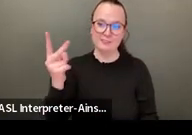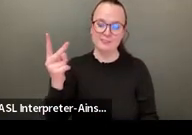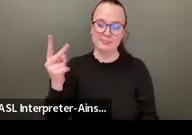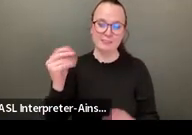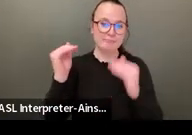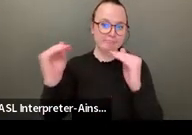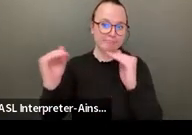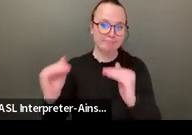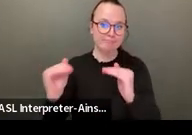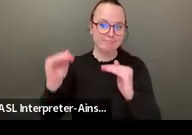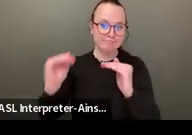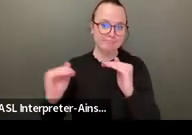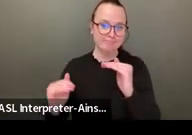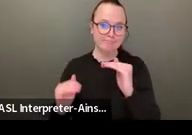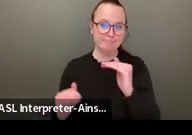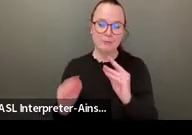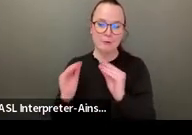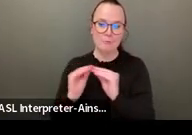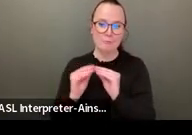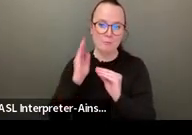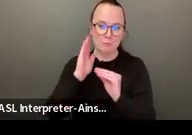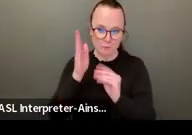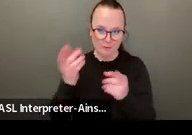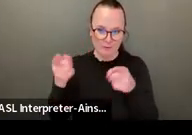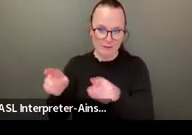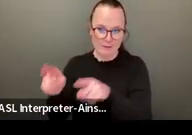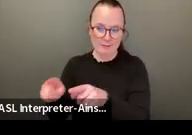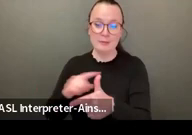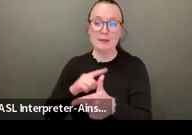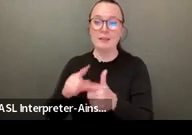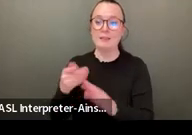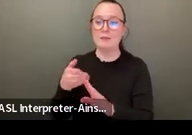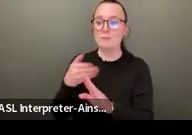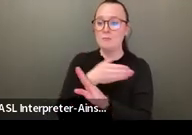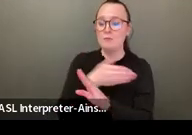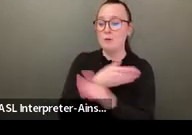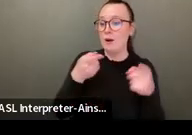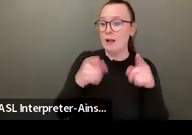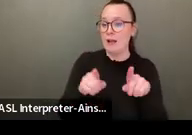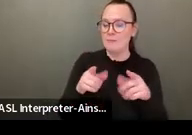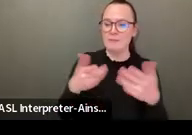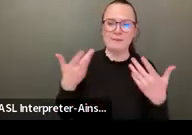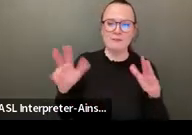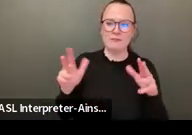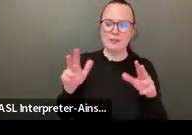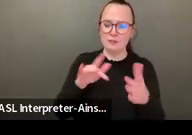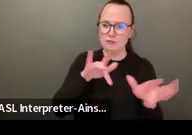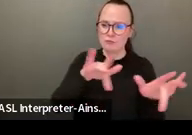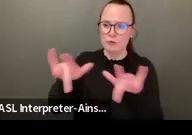come. And all of the ones that we have already done are recorded and on our website.